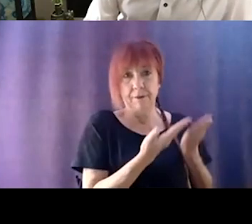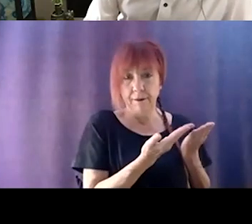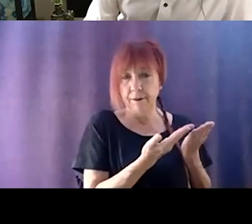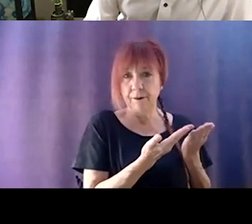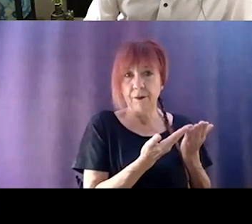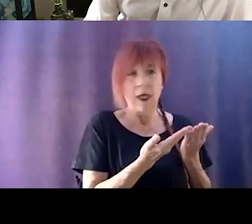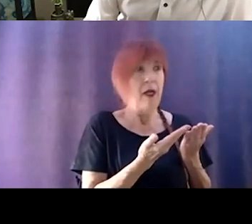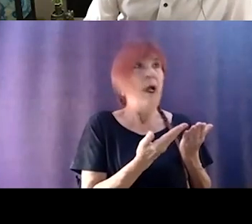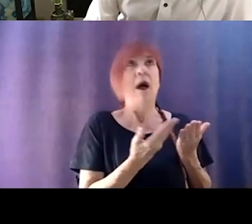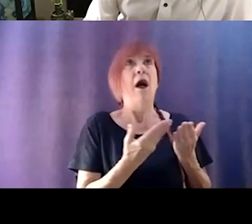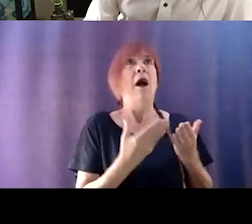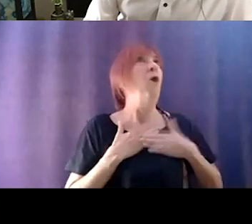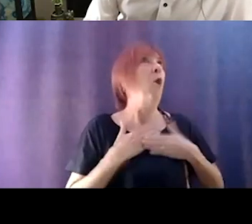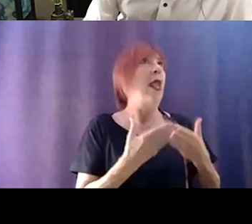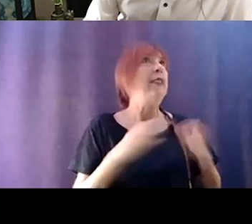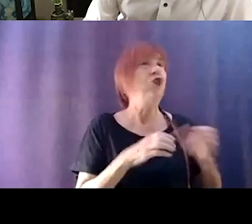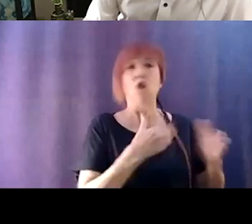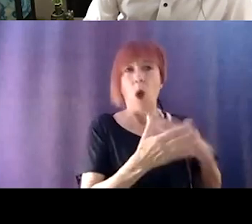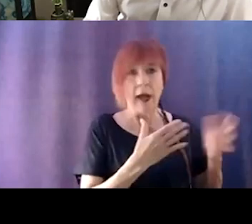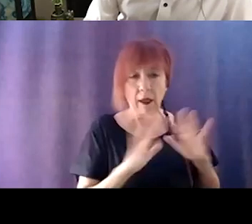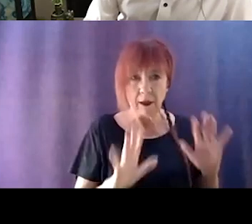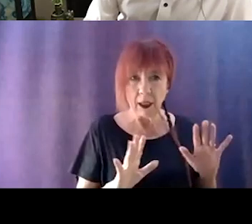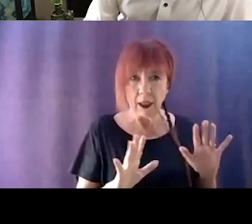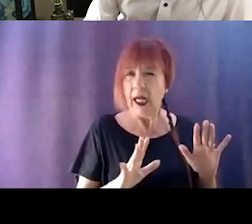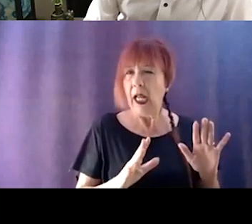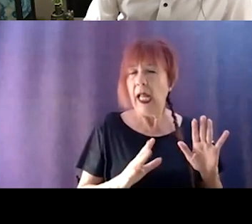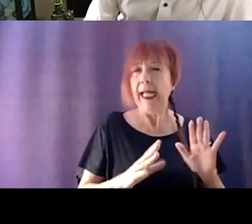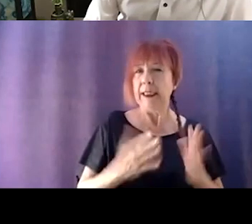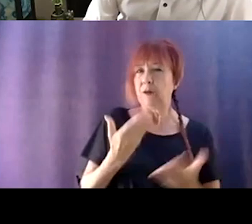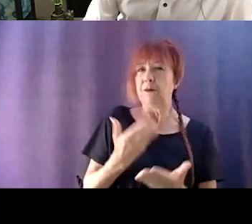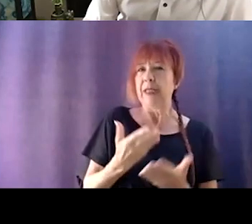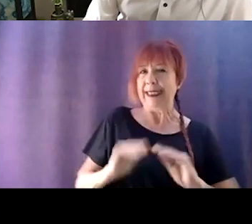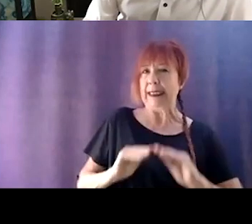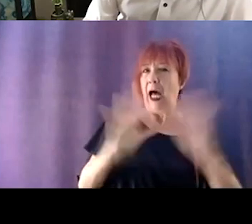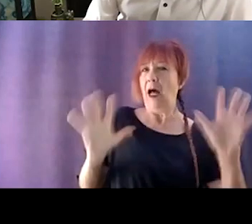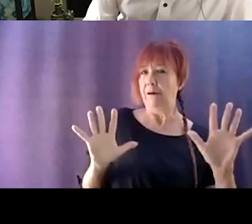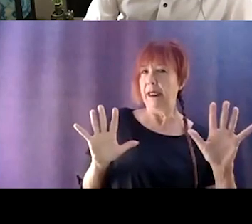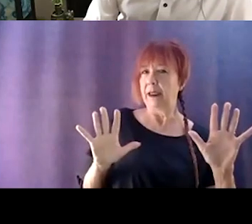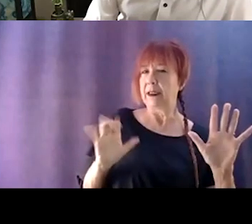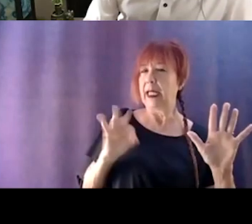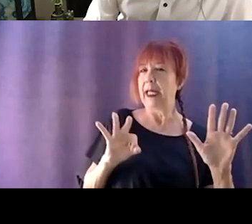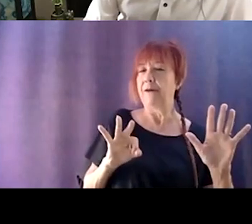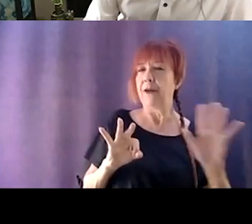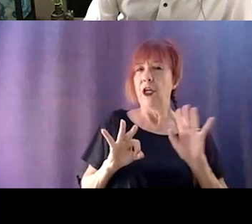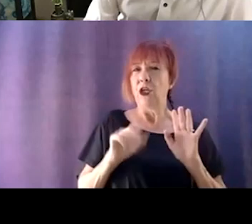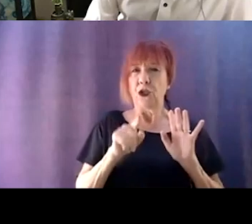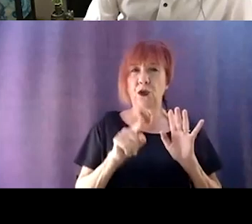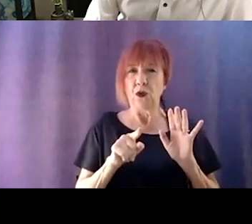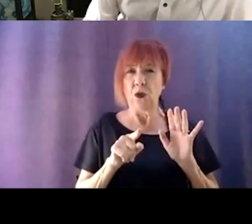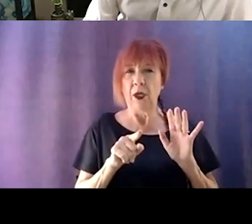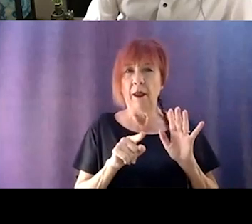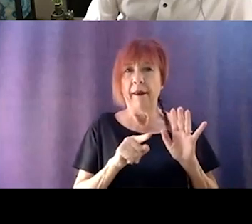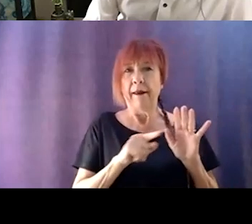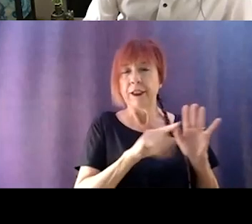do anything. I think it shows and it reads if you are going in with that mindset, and you have to